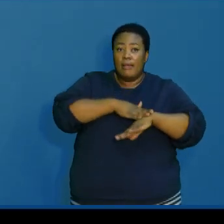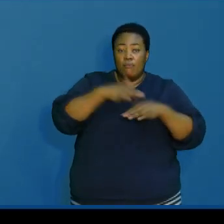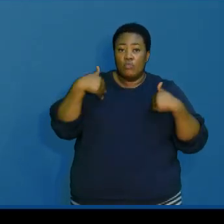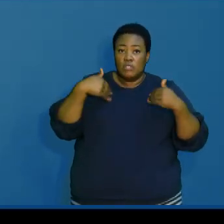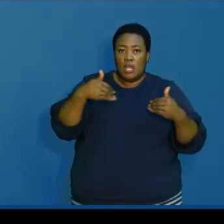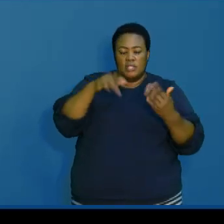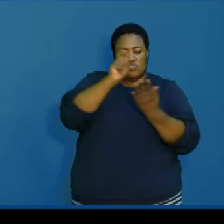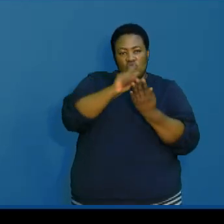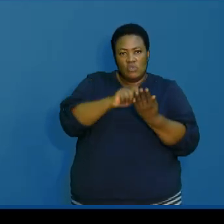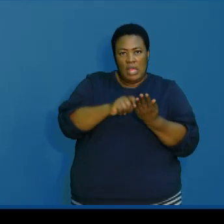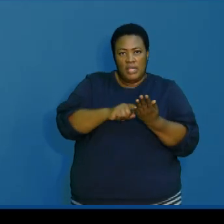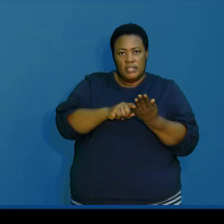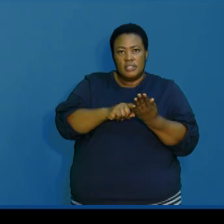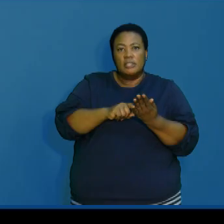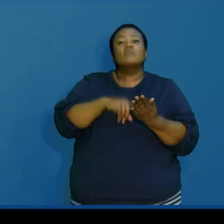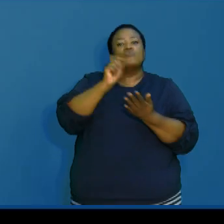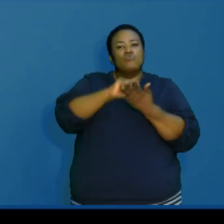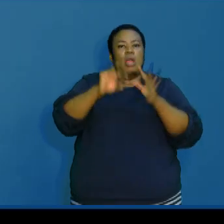write right.